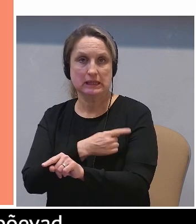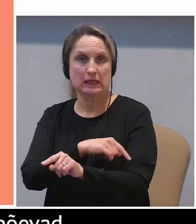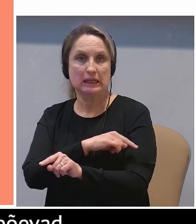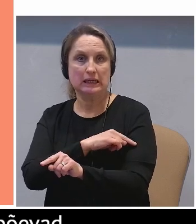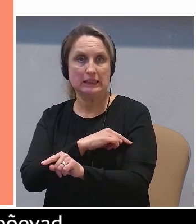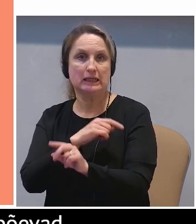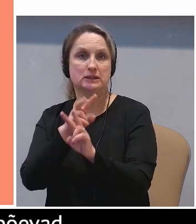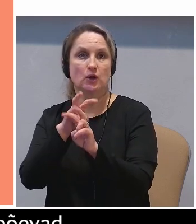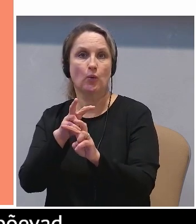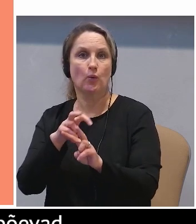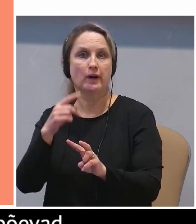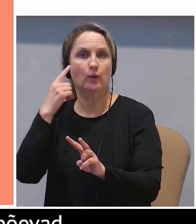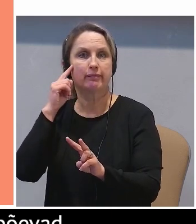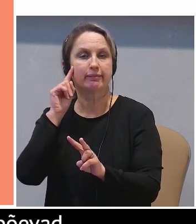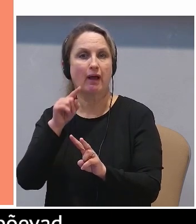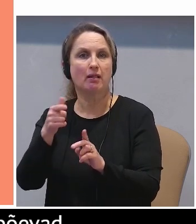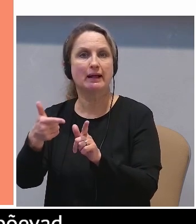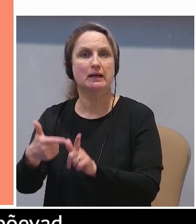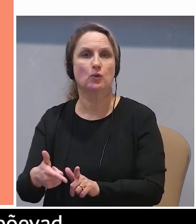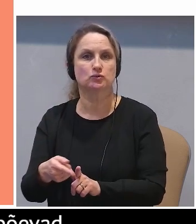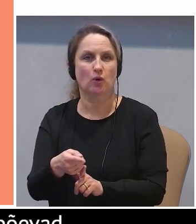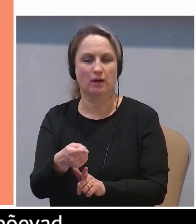wants to set up a clinical trial for children.